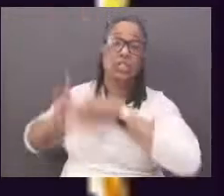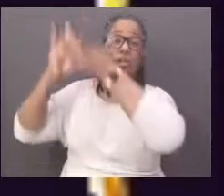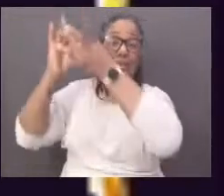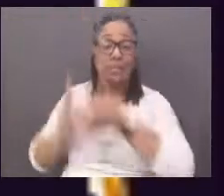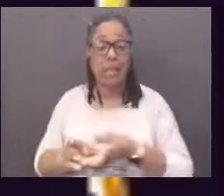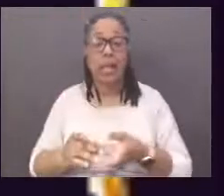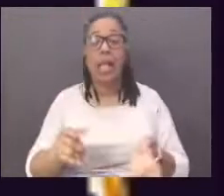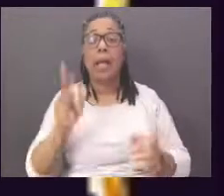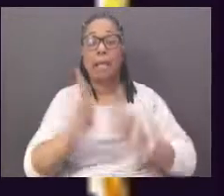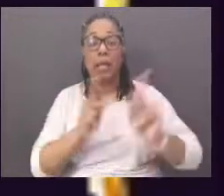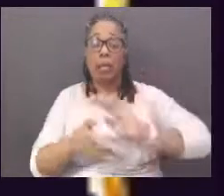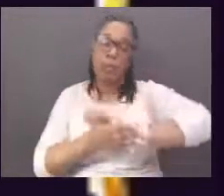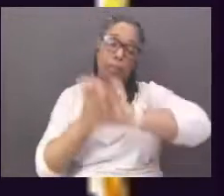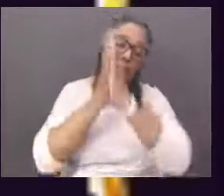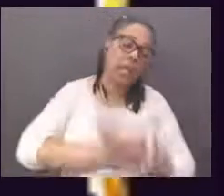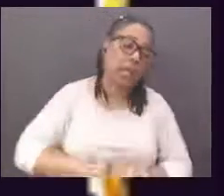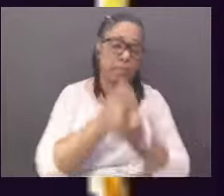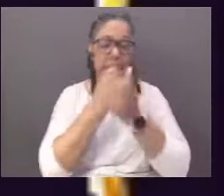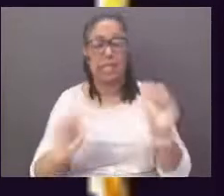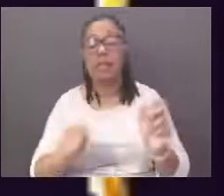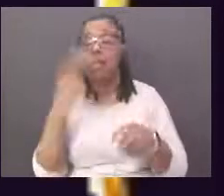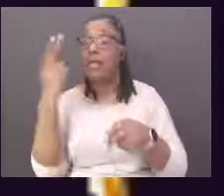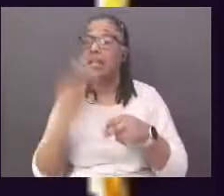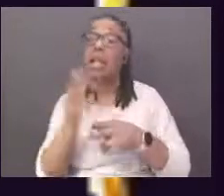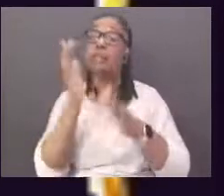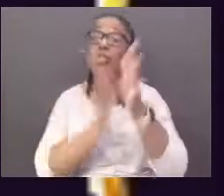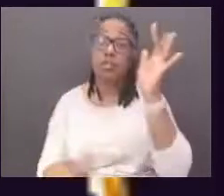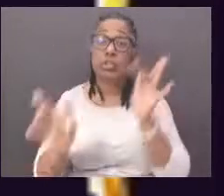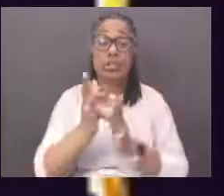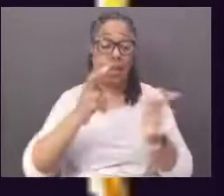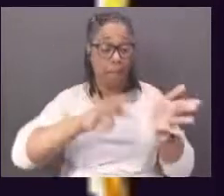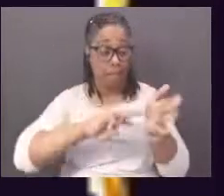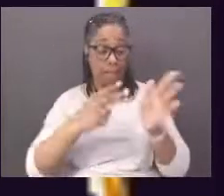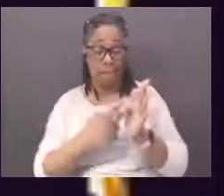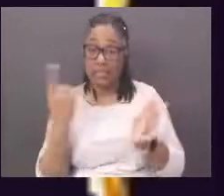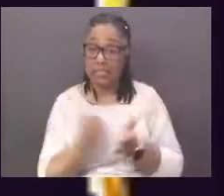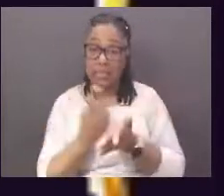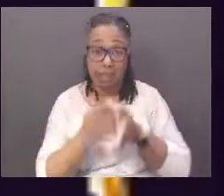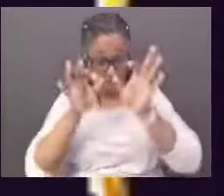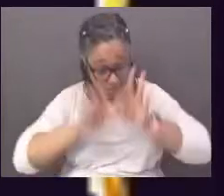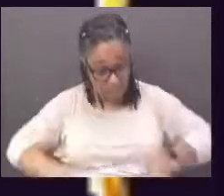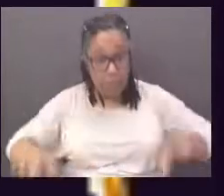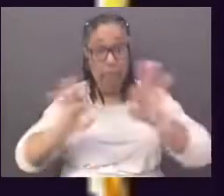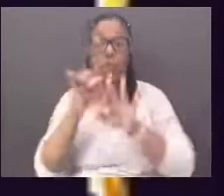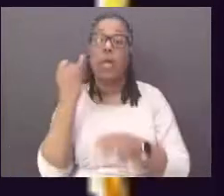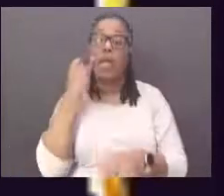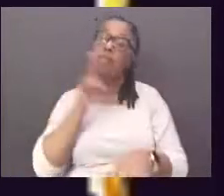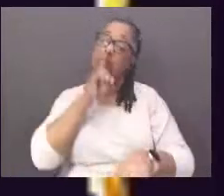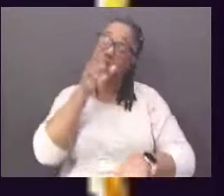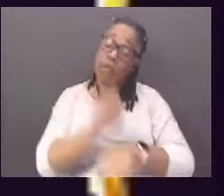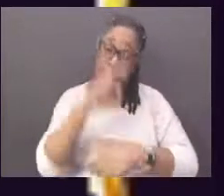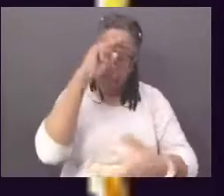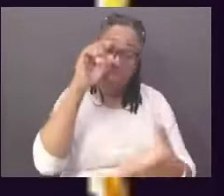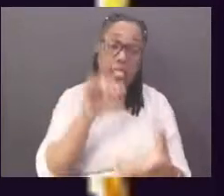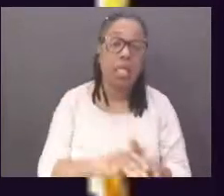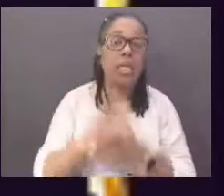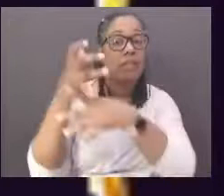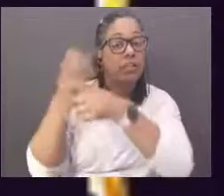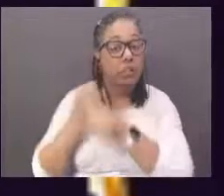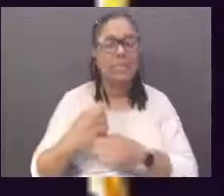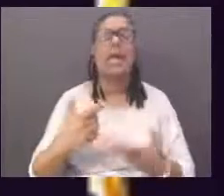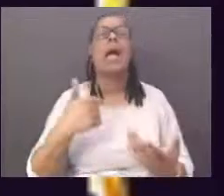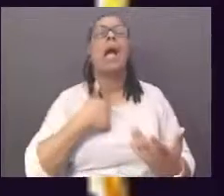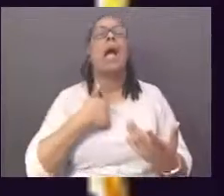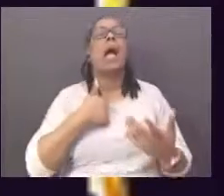might be saved. The name of Jesus means something to those who truly believe and have placed their trust in him. I wish I